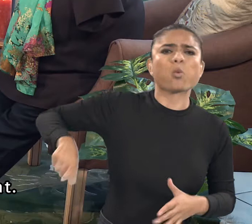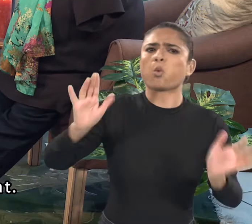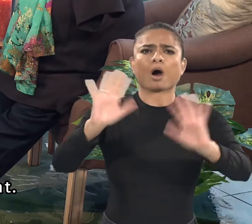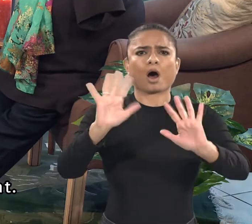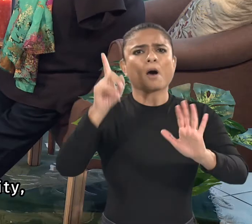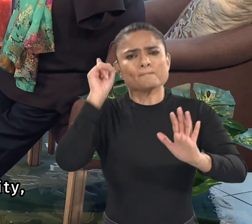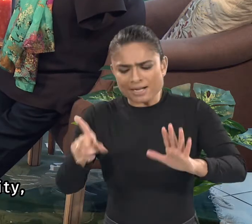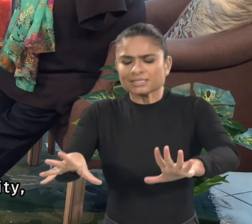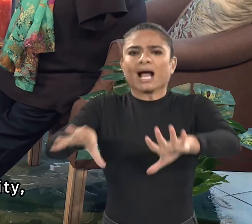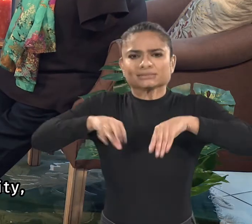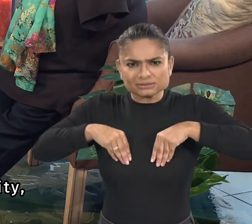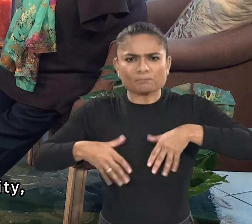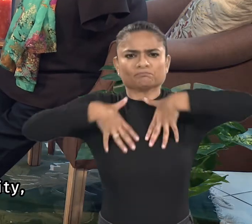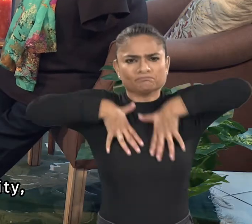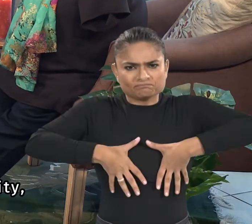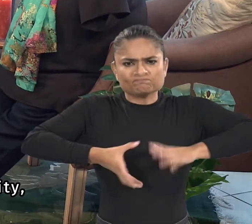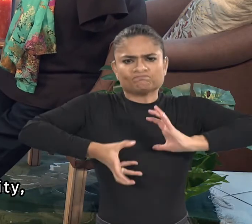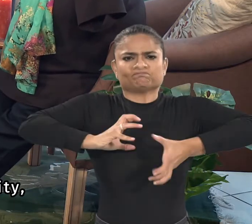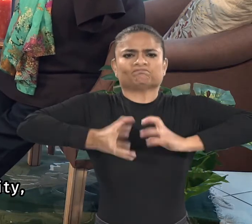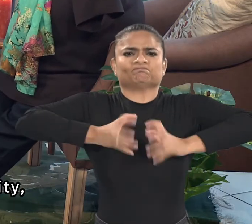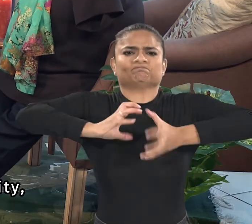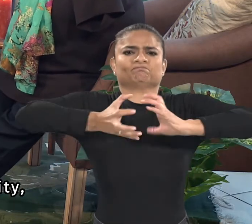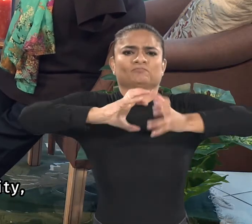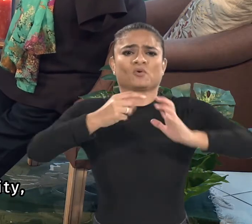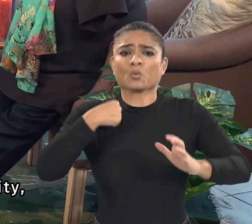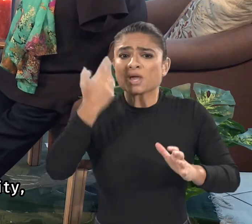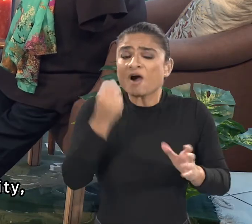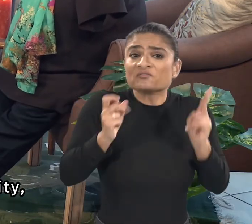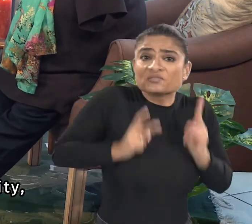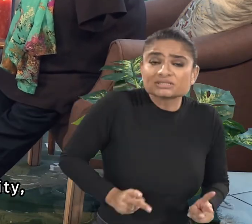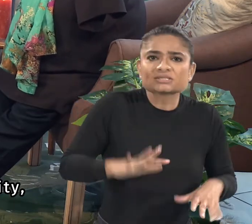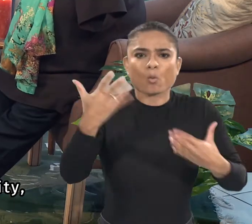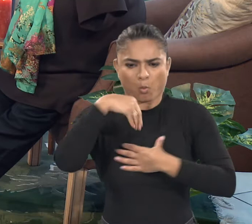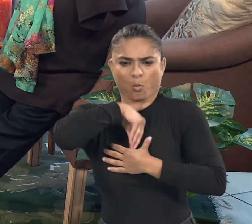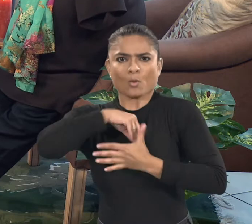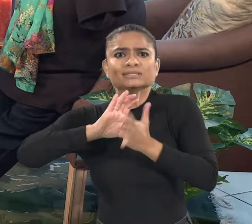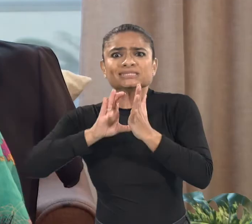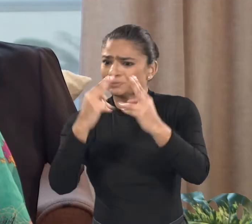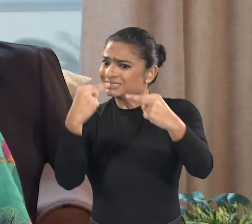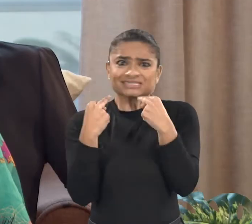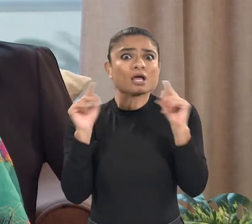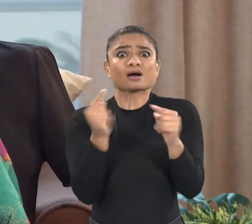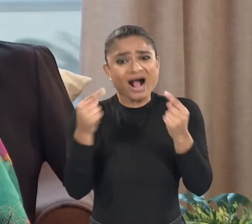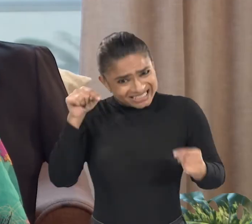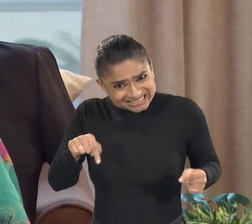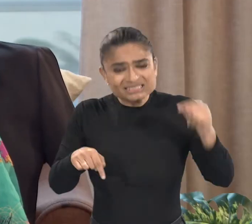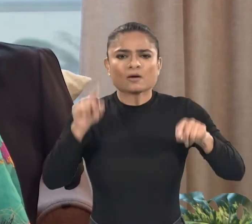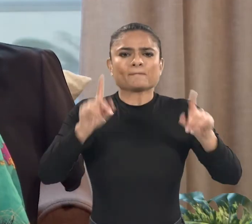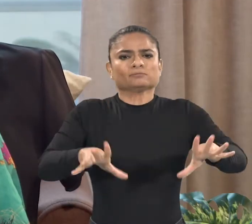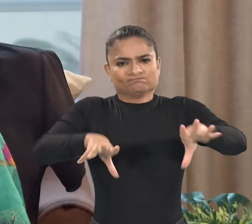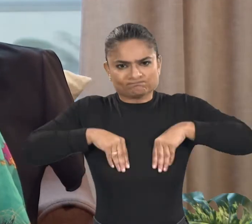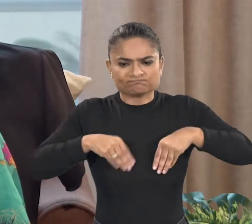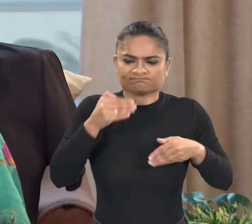is right. So I think whether you have a physical disability or a hidden disability is to better understand what